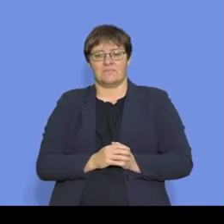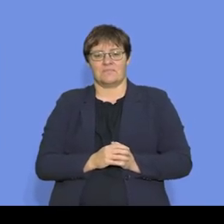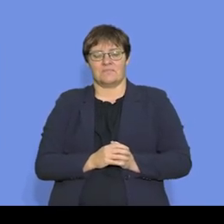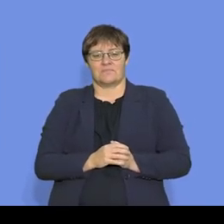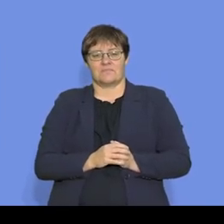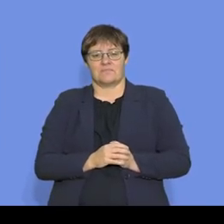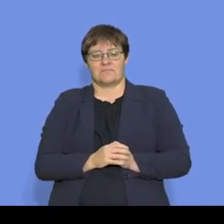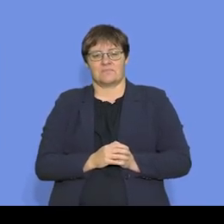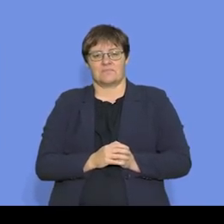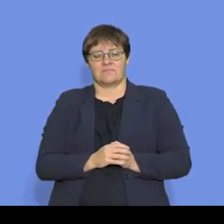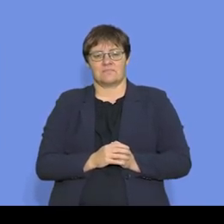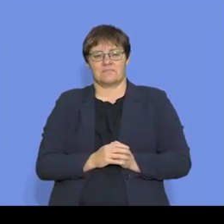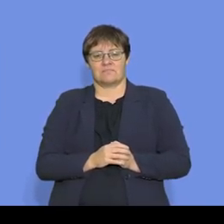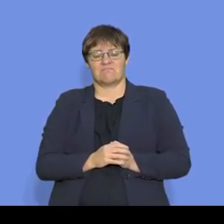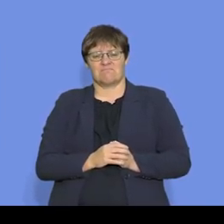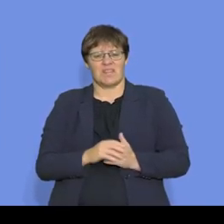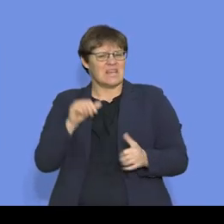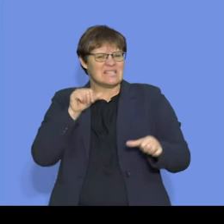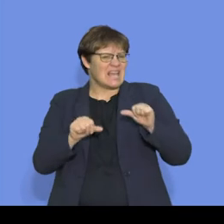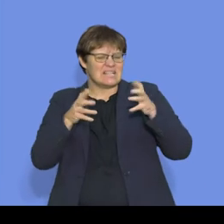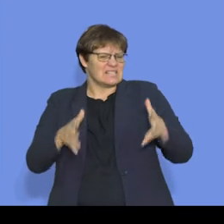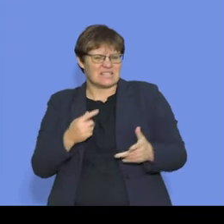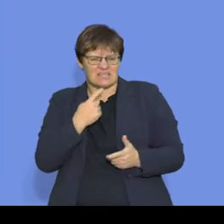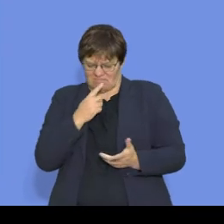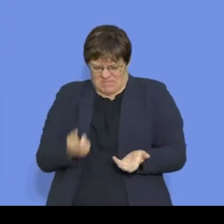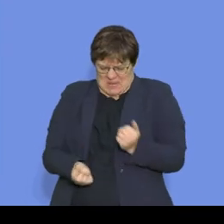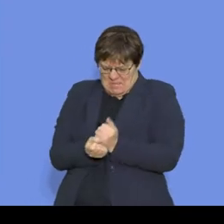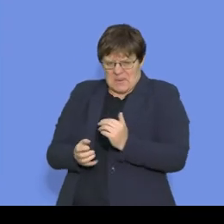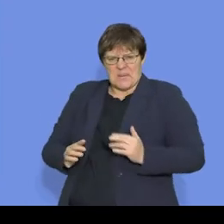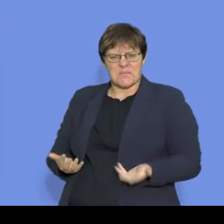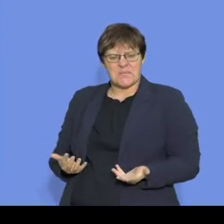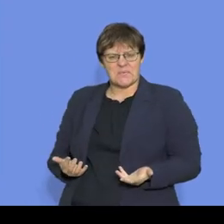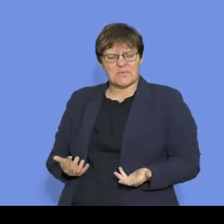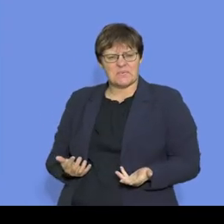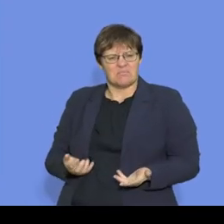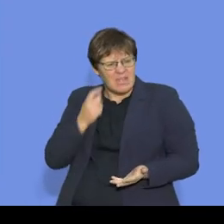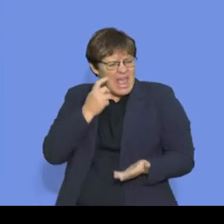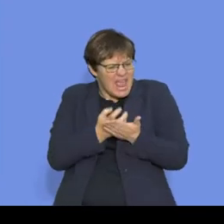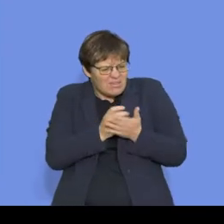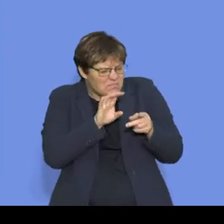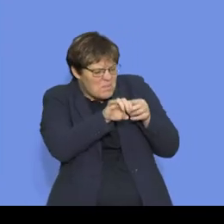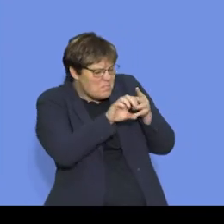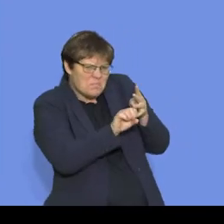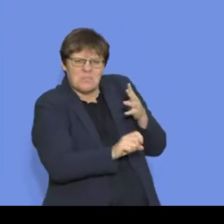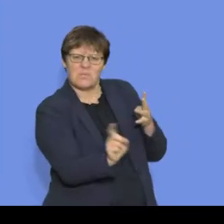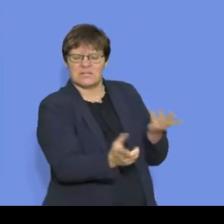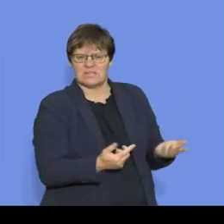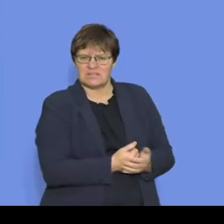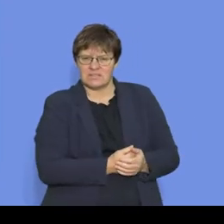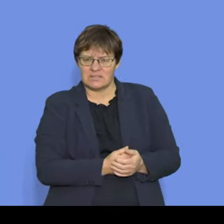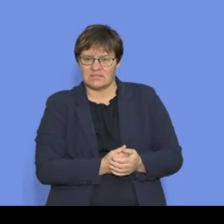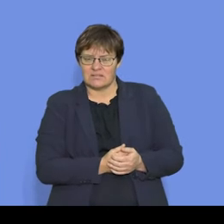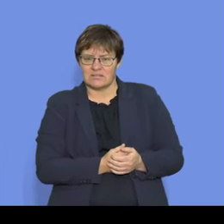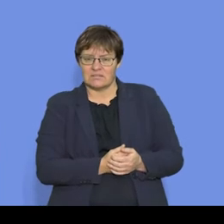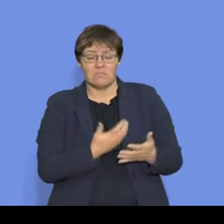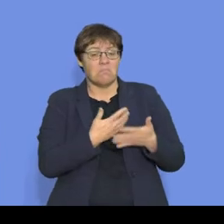Now, how do scientists actually say this happened? What evidence have they found? And the